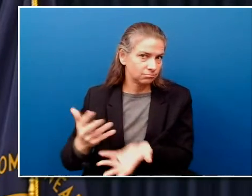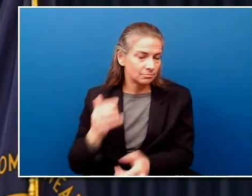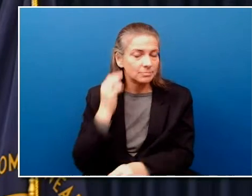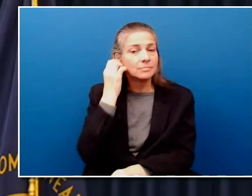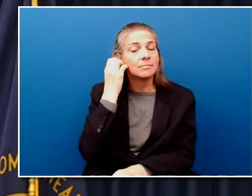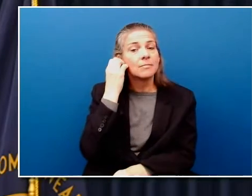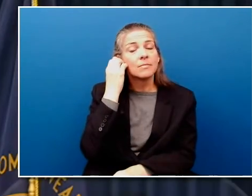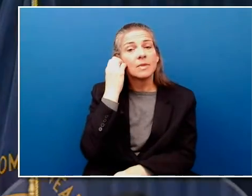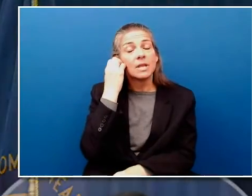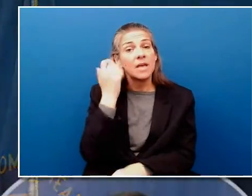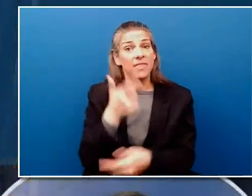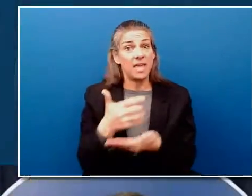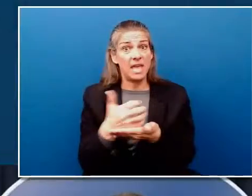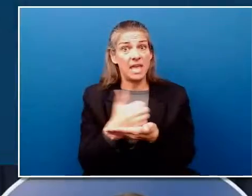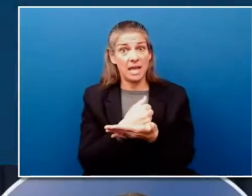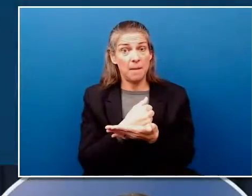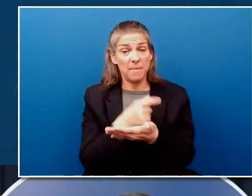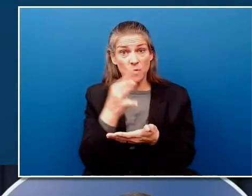companies. Call